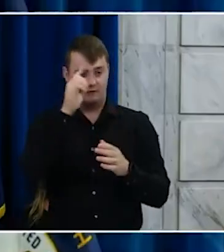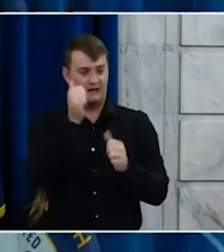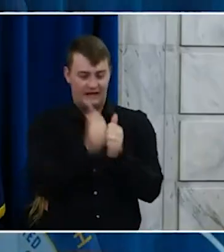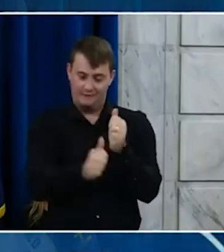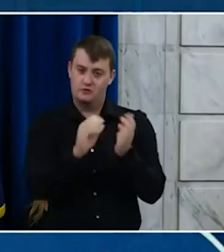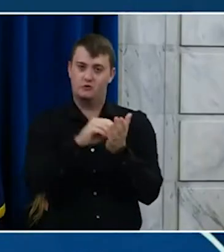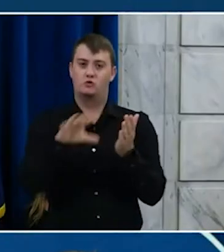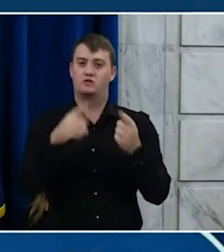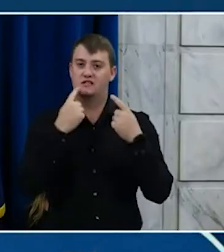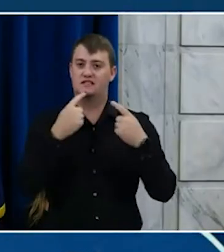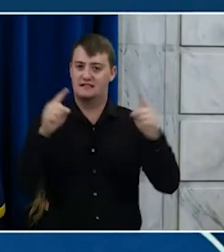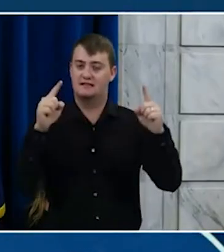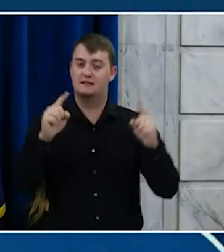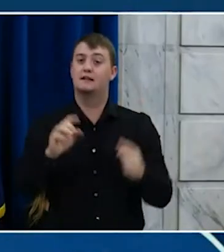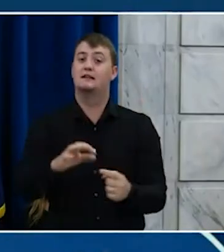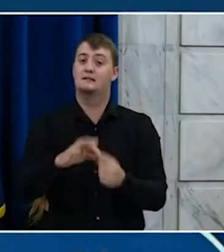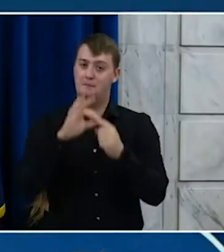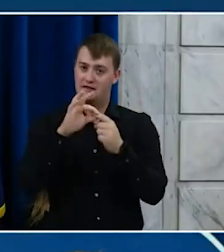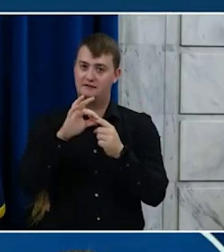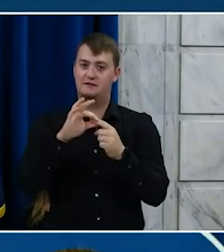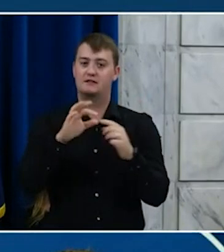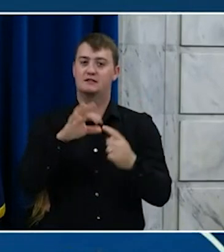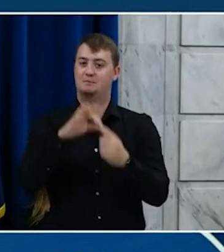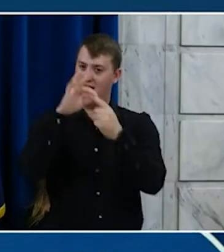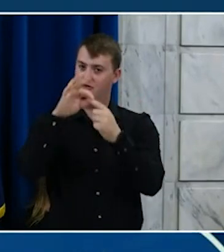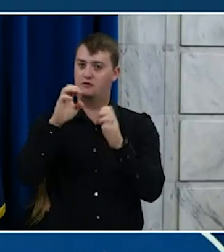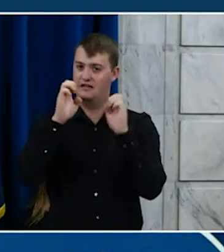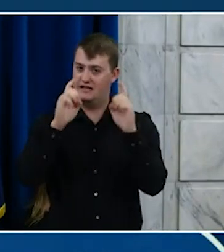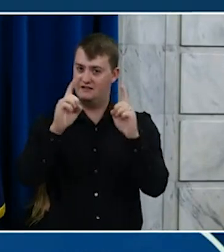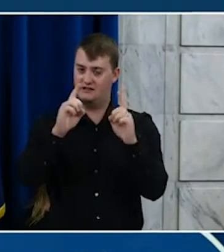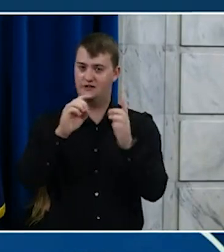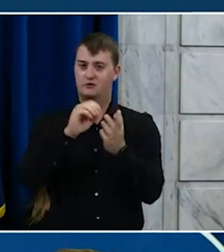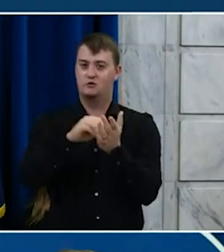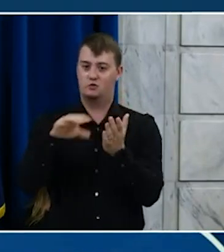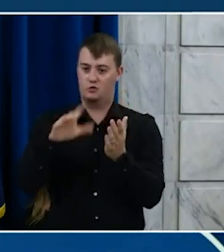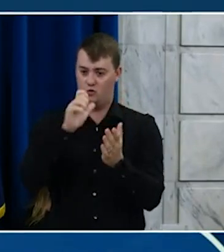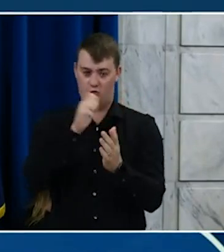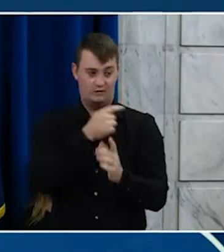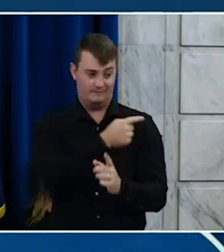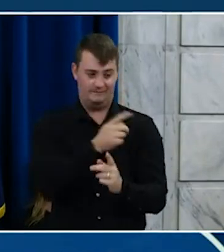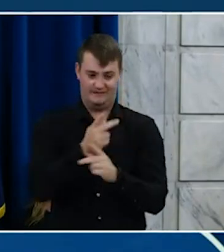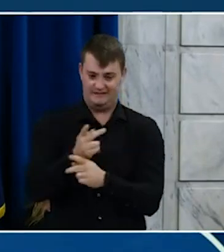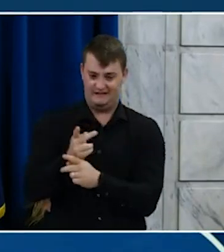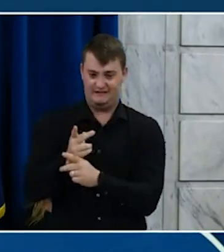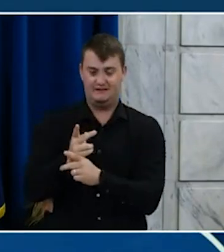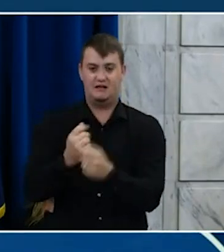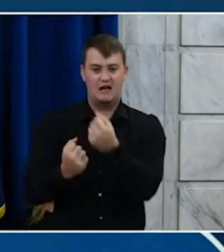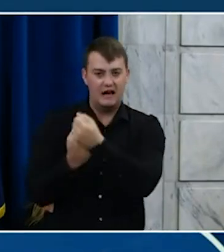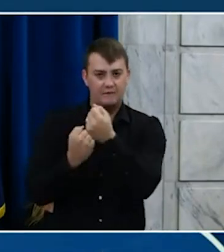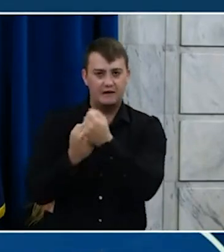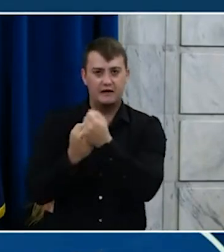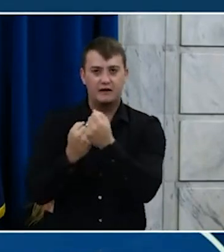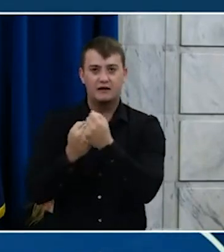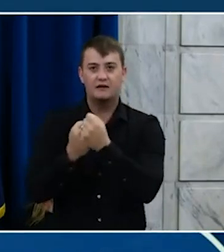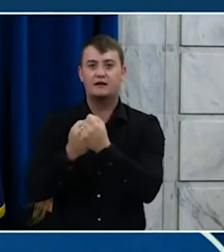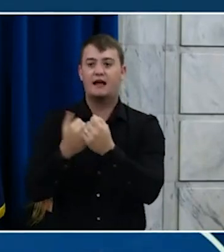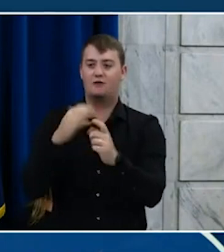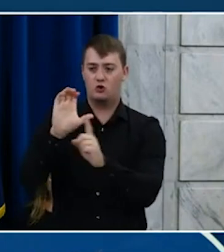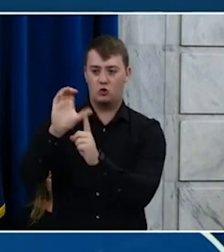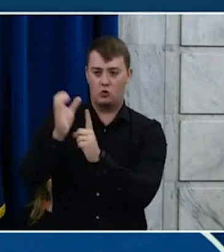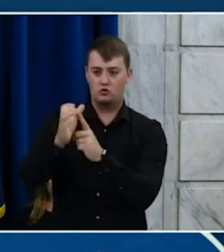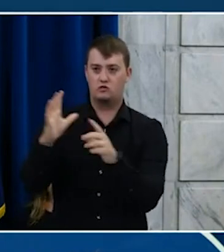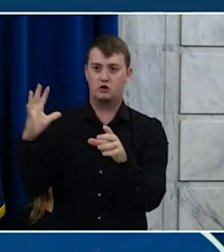success, especially the special education students under her charge, is to advocate and create a culture of